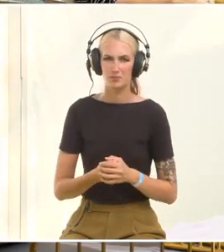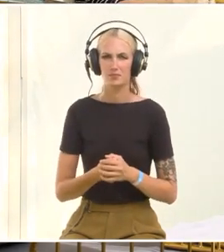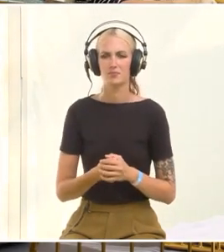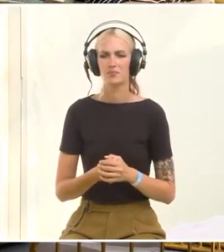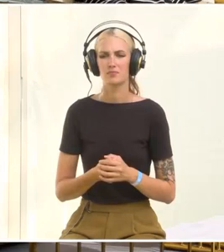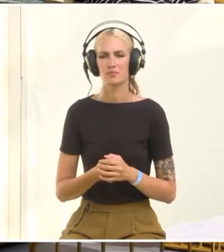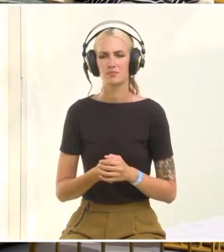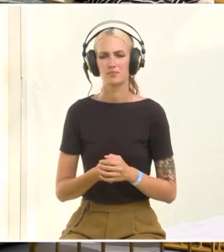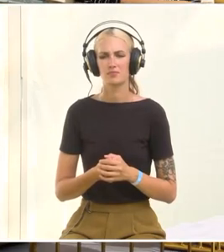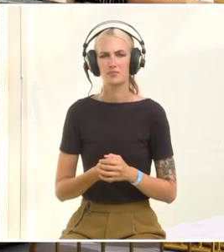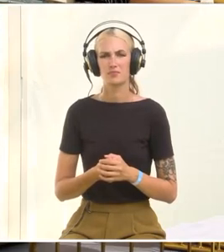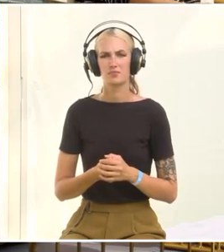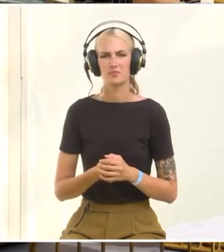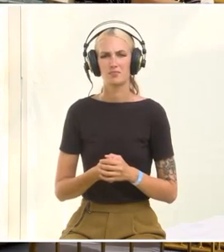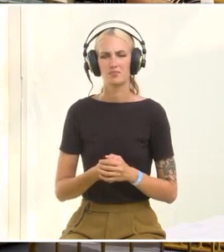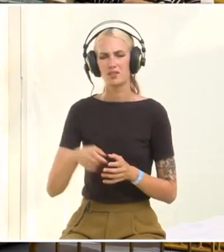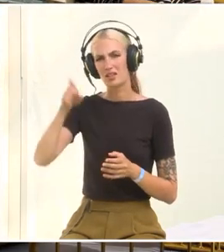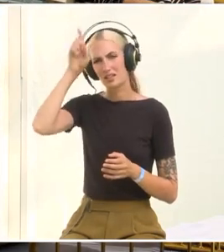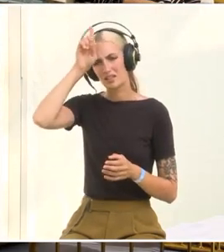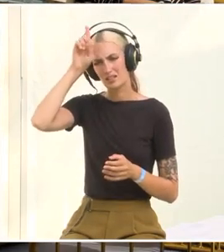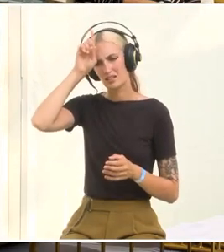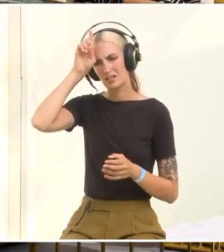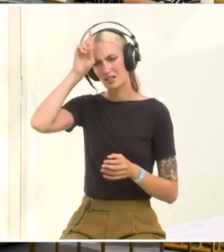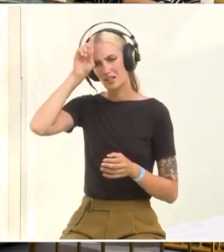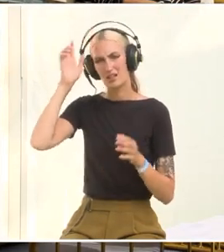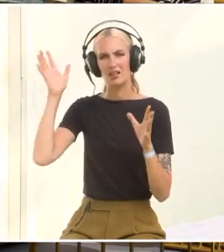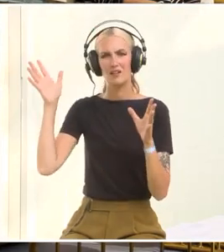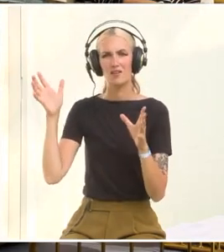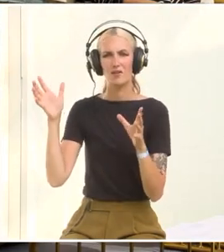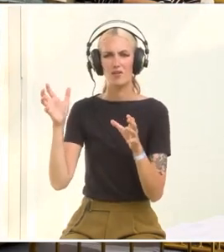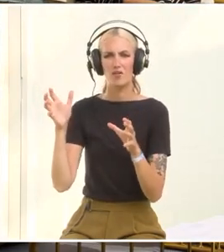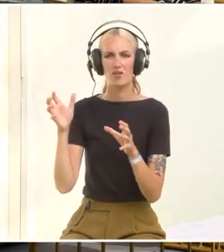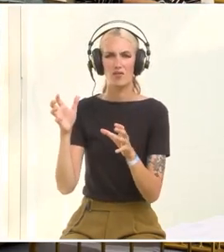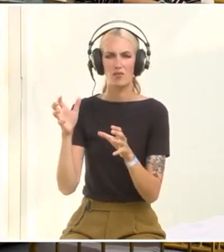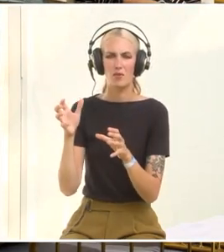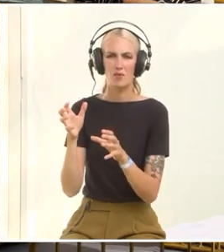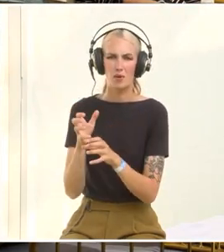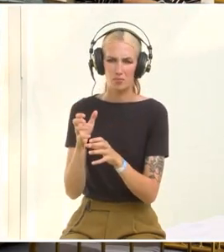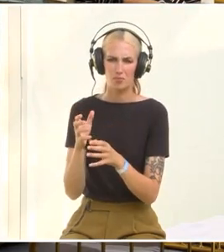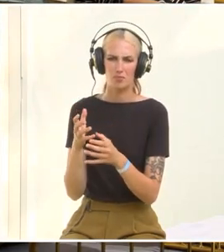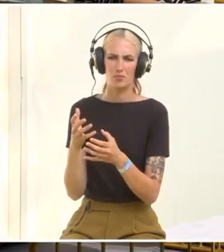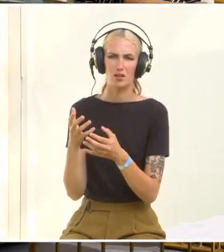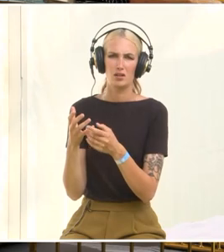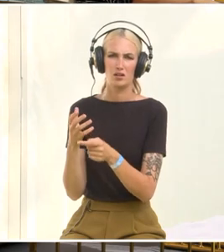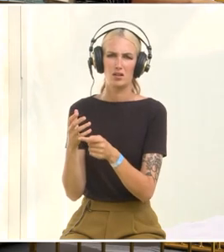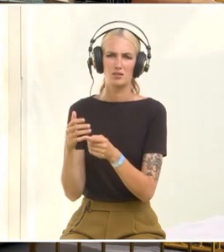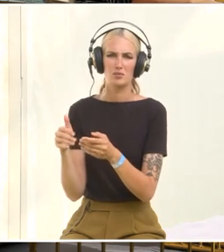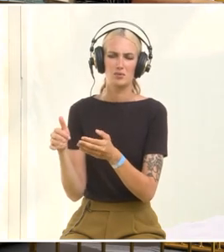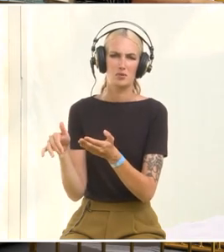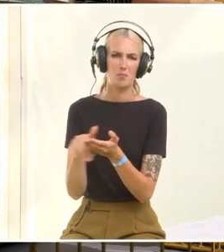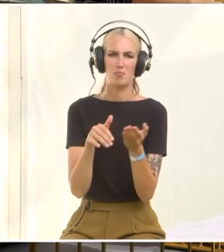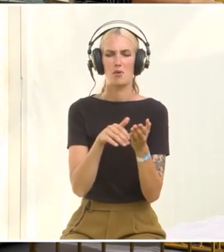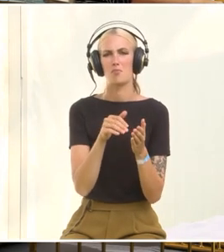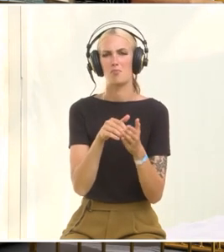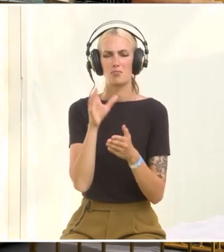and there are fewer and fewer countries that can send migrants. But there is another migration flow that